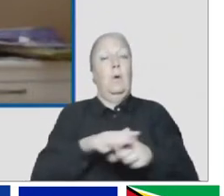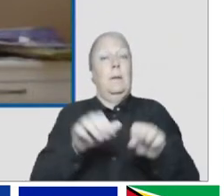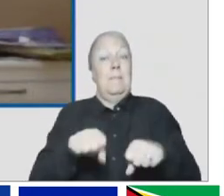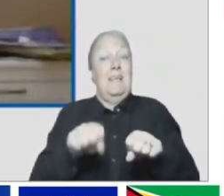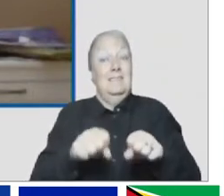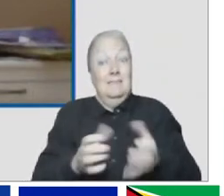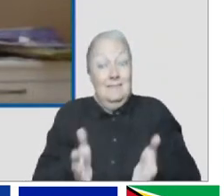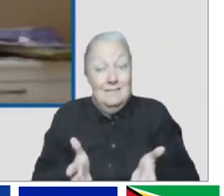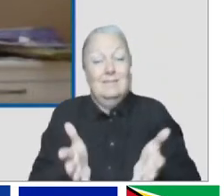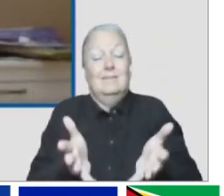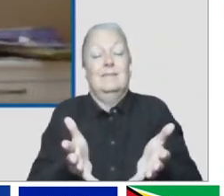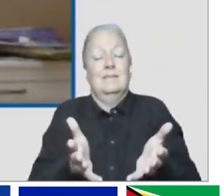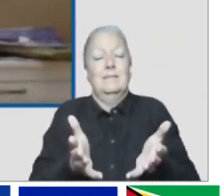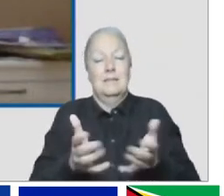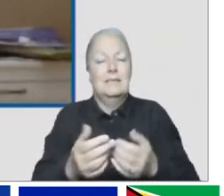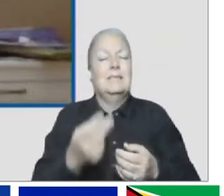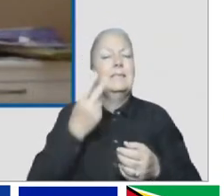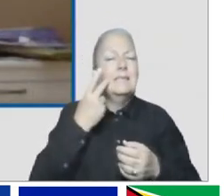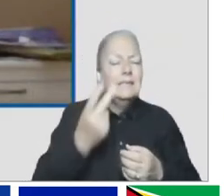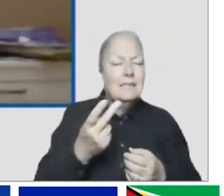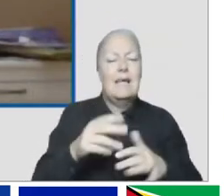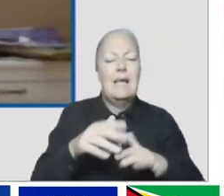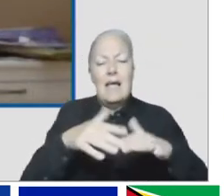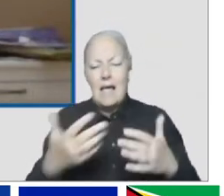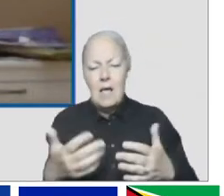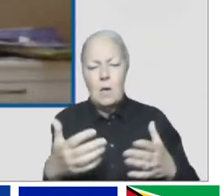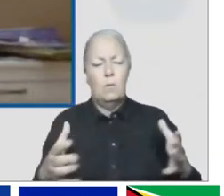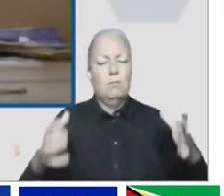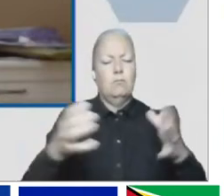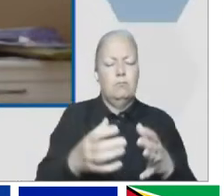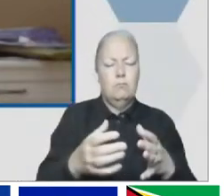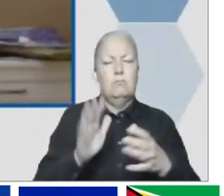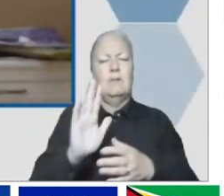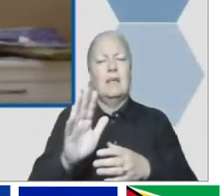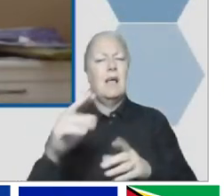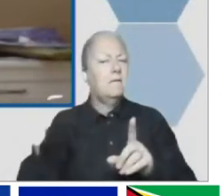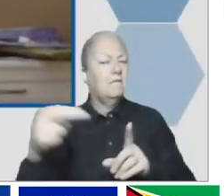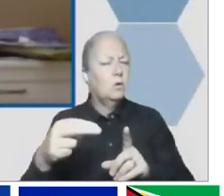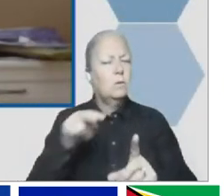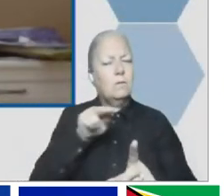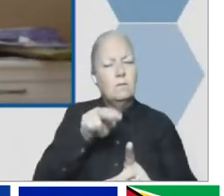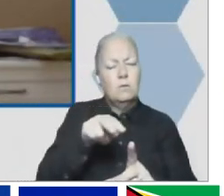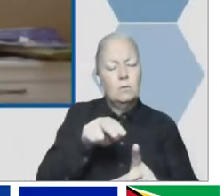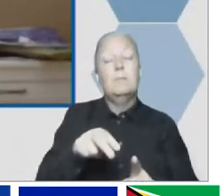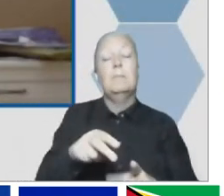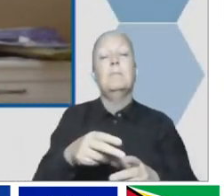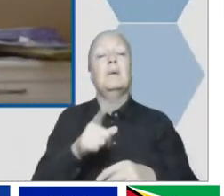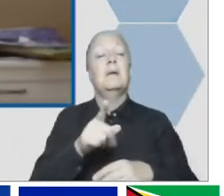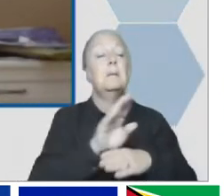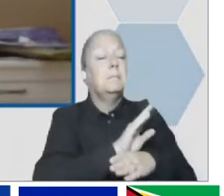collective perspectives so that the private sector, the civil society organizations, the